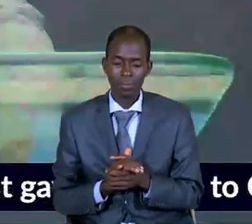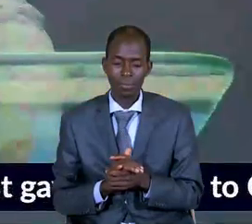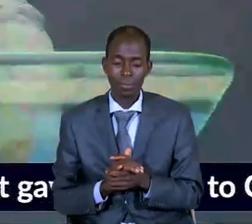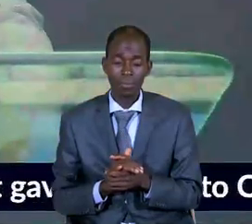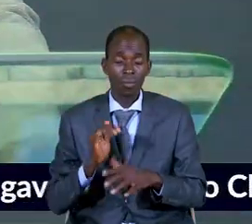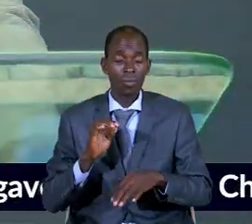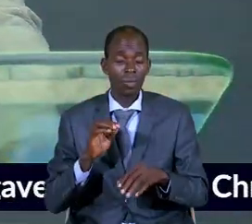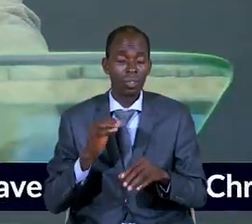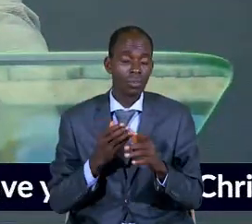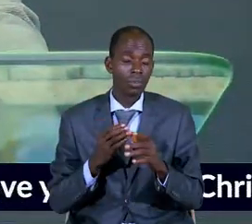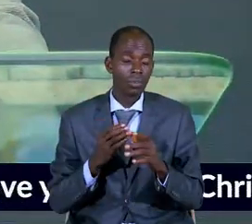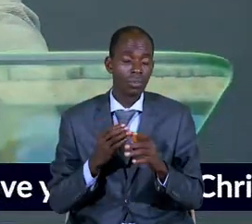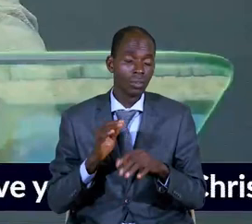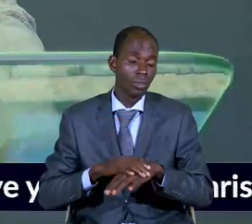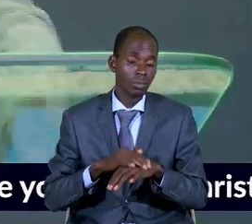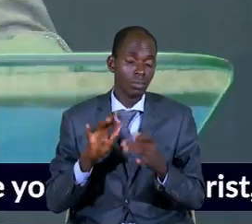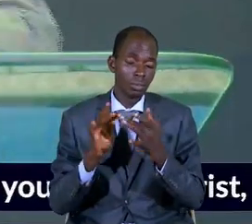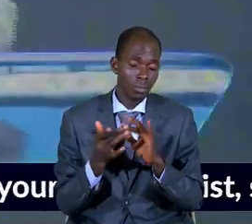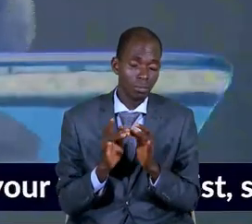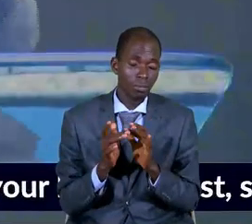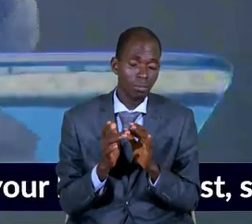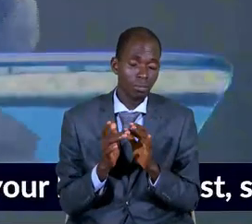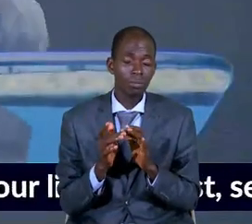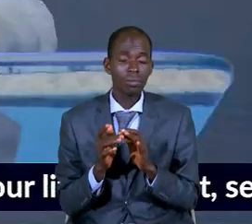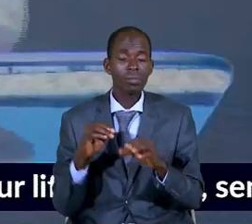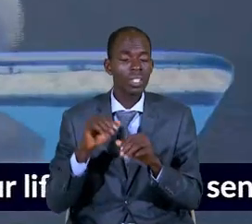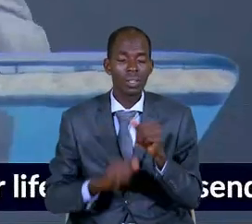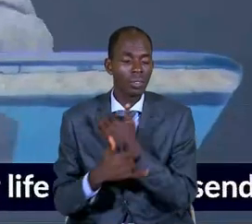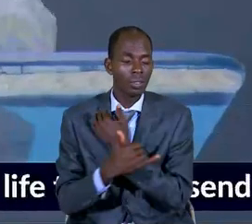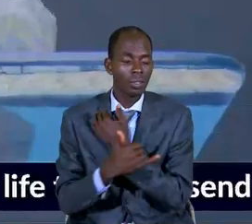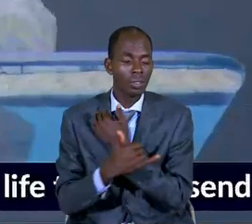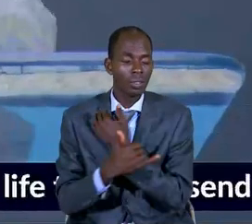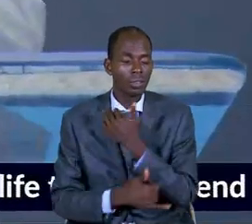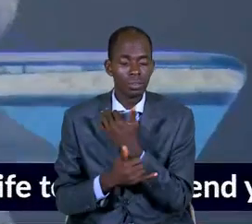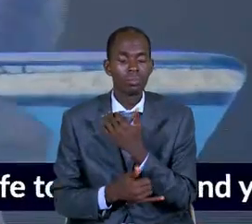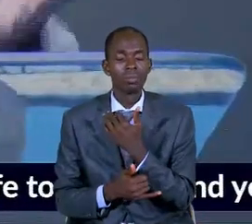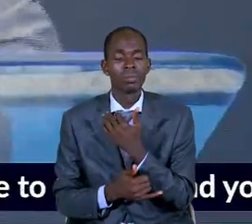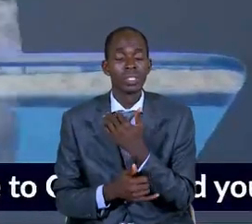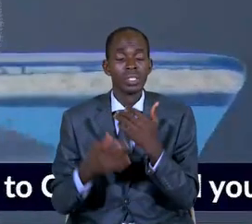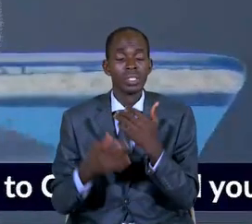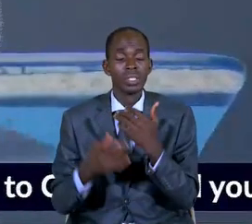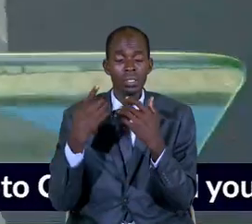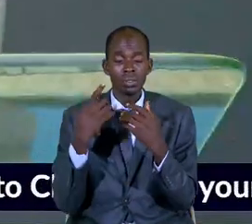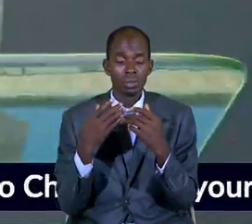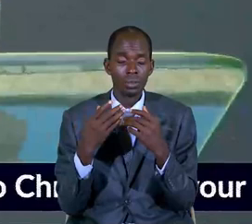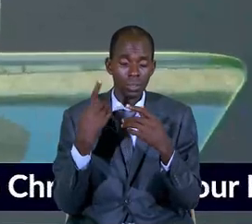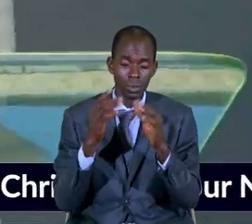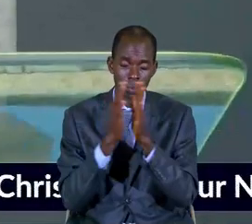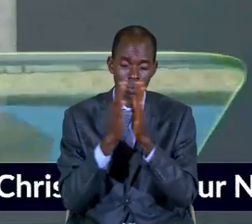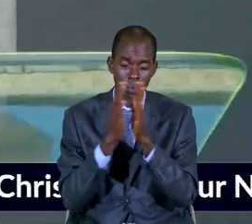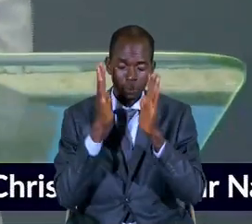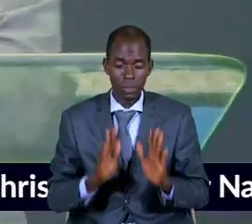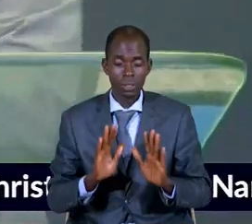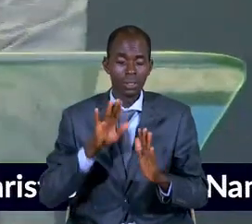Online, in every country, at the message, the ministration, the prayer getting to you